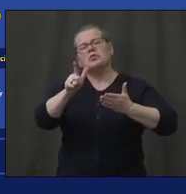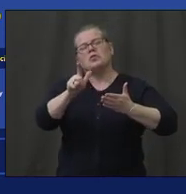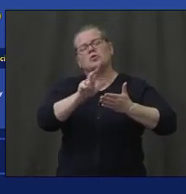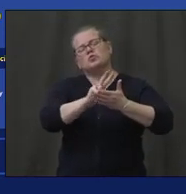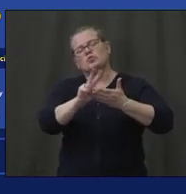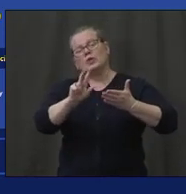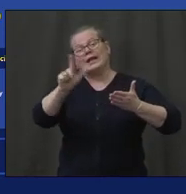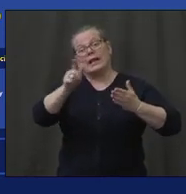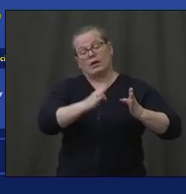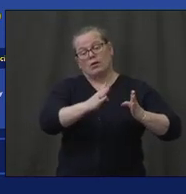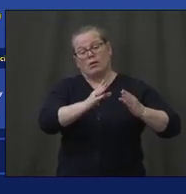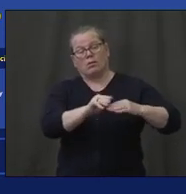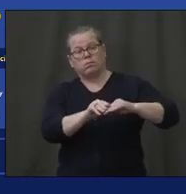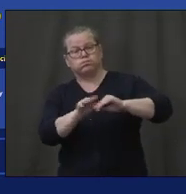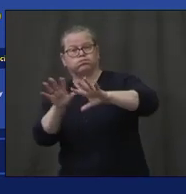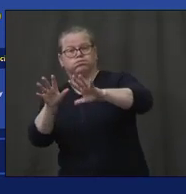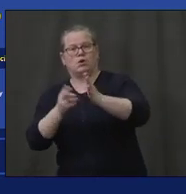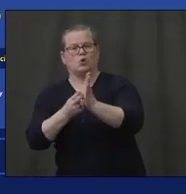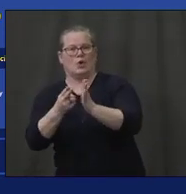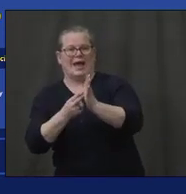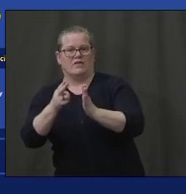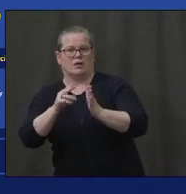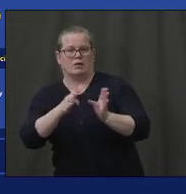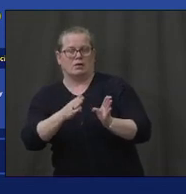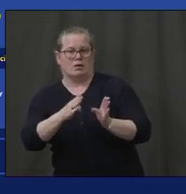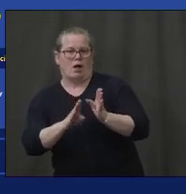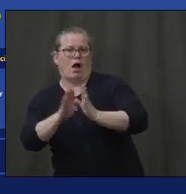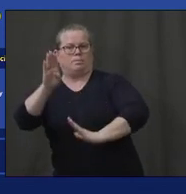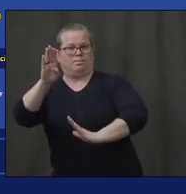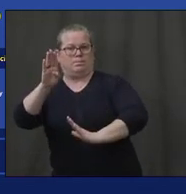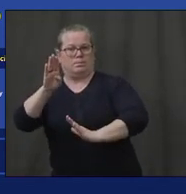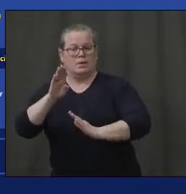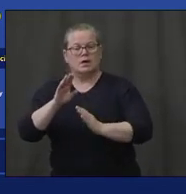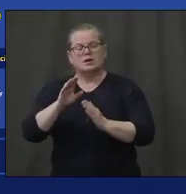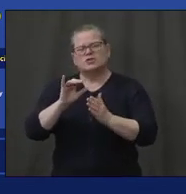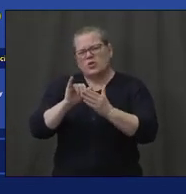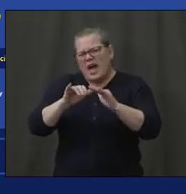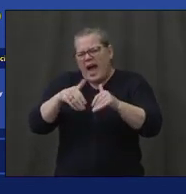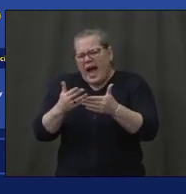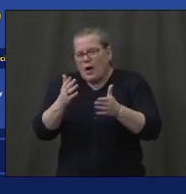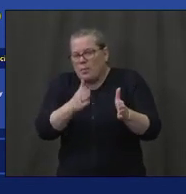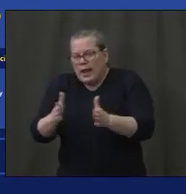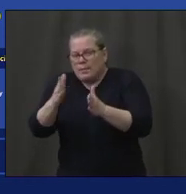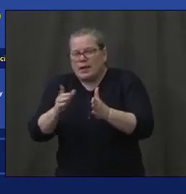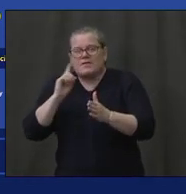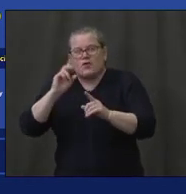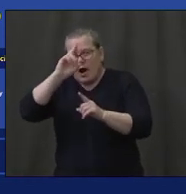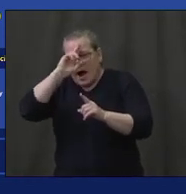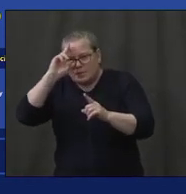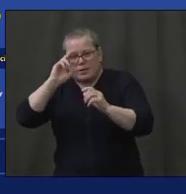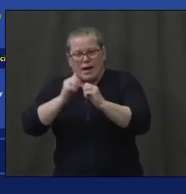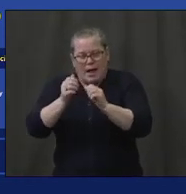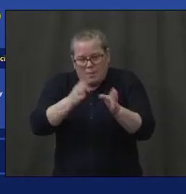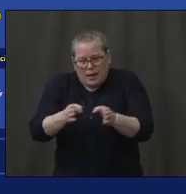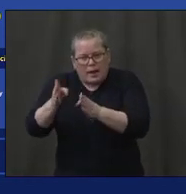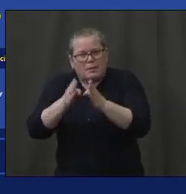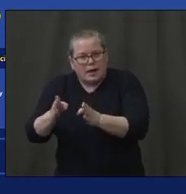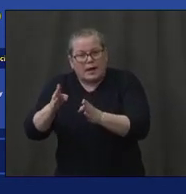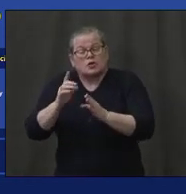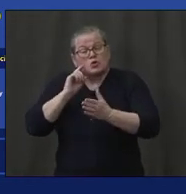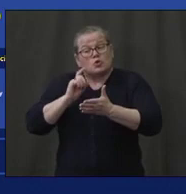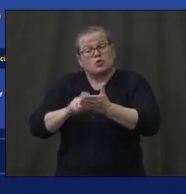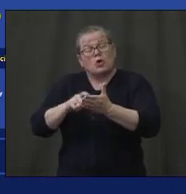how we allocate resources between hospitals. And you'll see their peak of the apex is a little